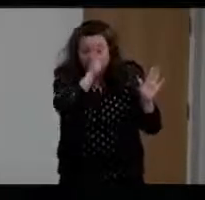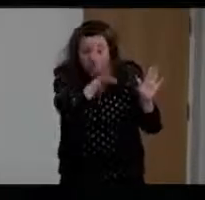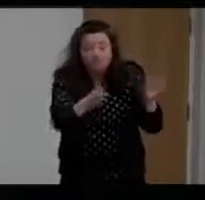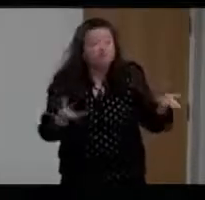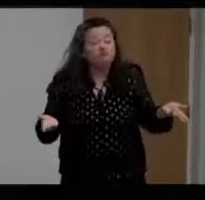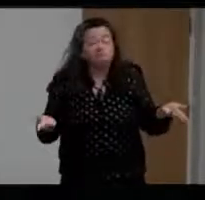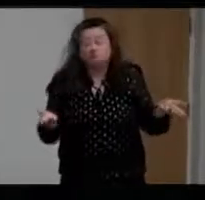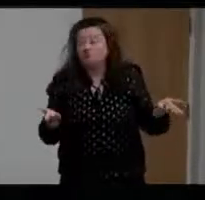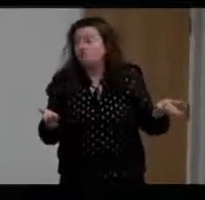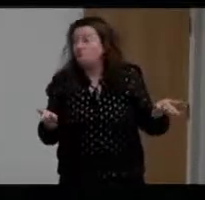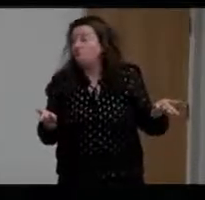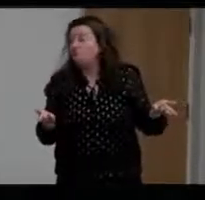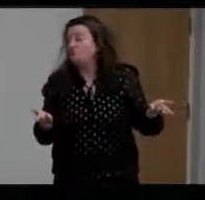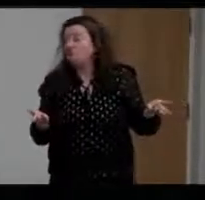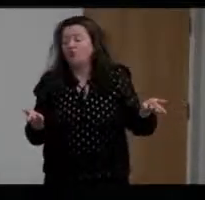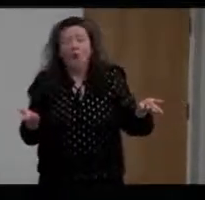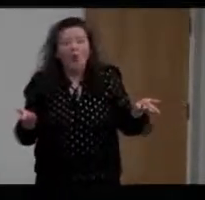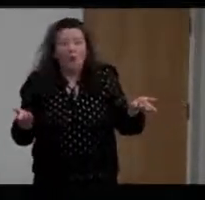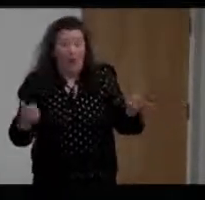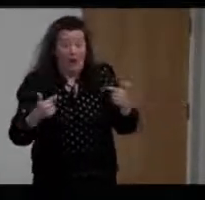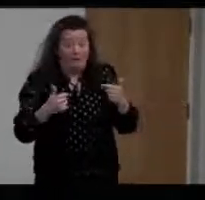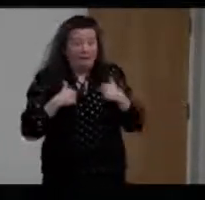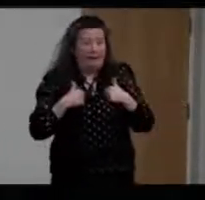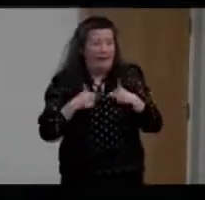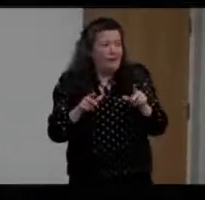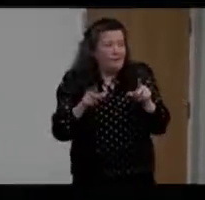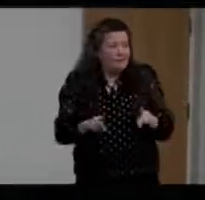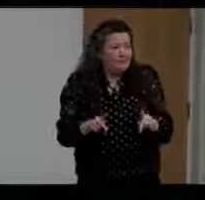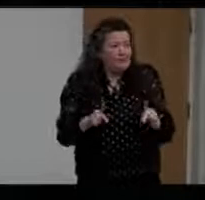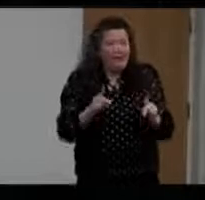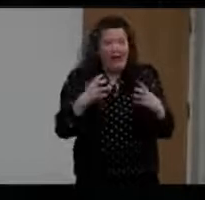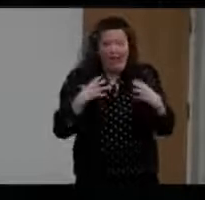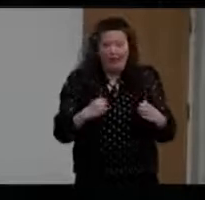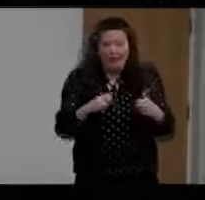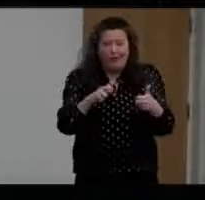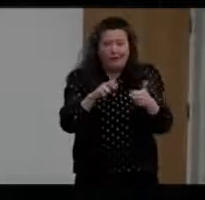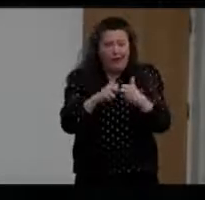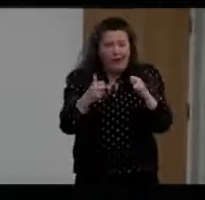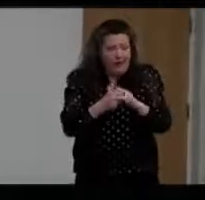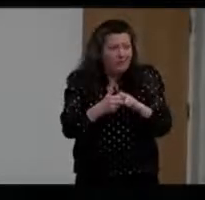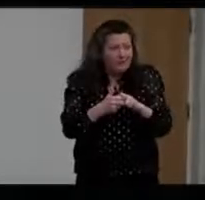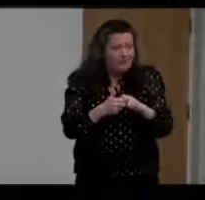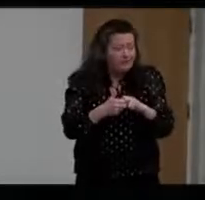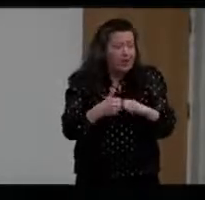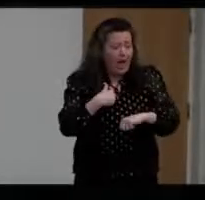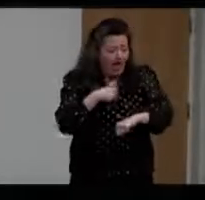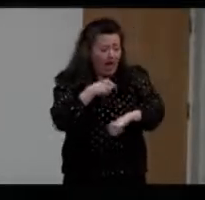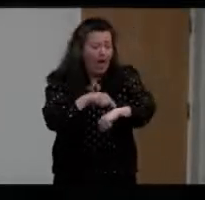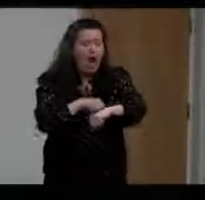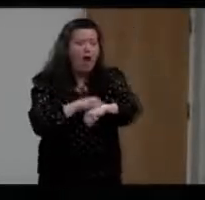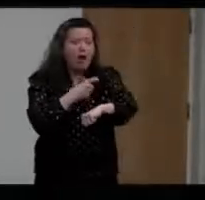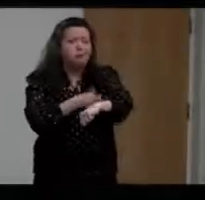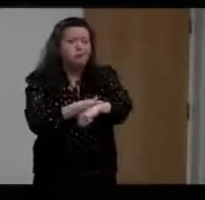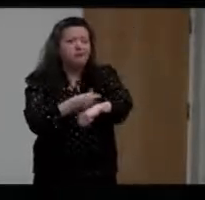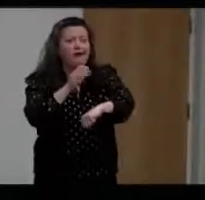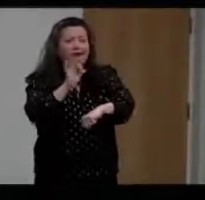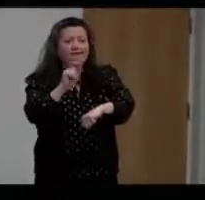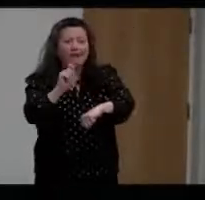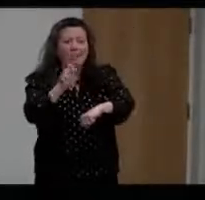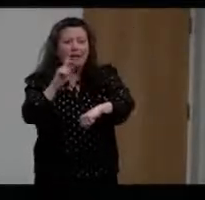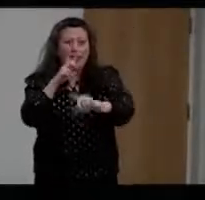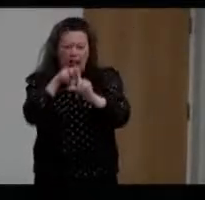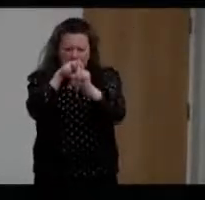does you know, a person with some real legitimate health problems being logged by their Fitbit have of getting what we would deem to